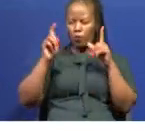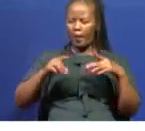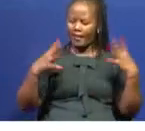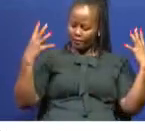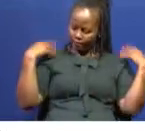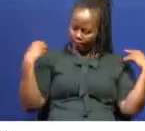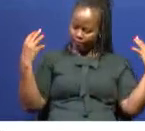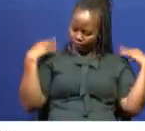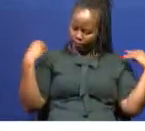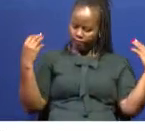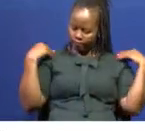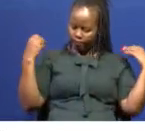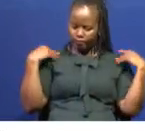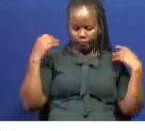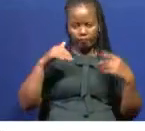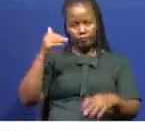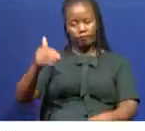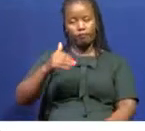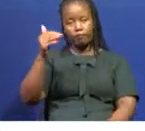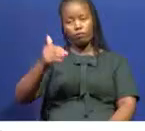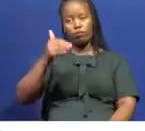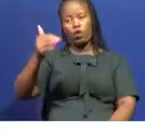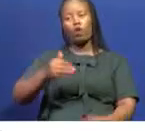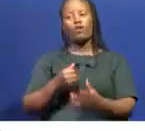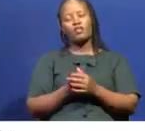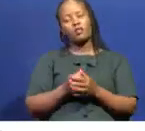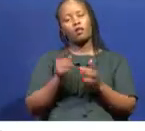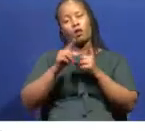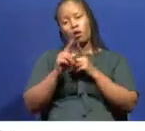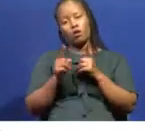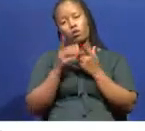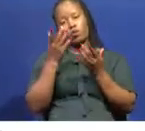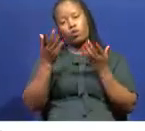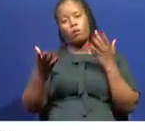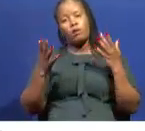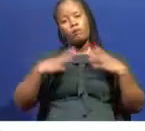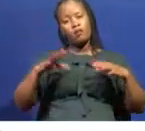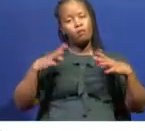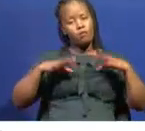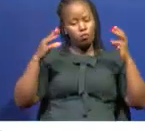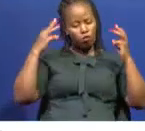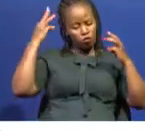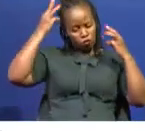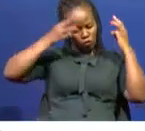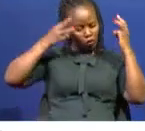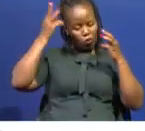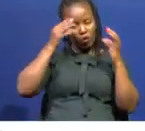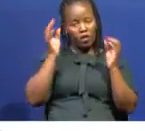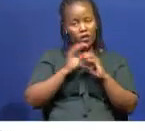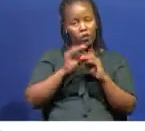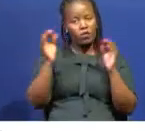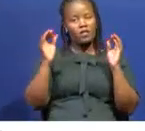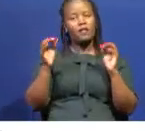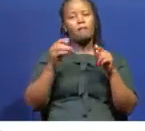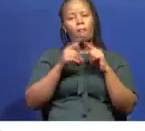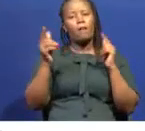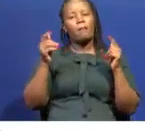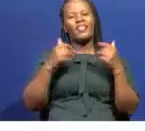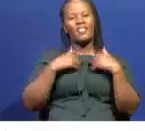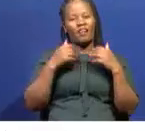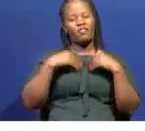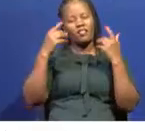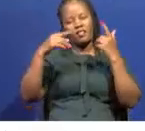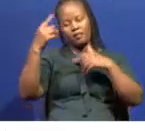keep grinding. Yeah. And it's been made more professional. Maybe people don't have to worry about anything but just going to the greens and hitting the balls.